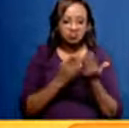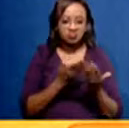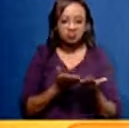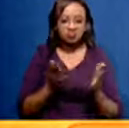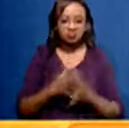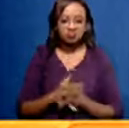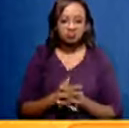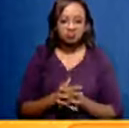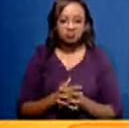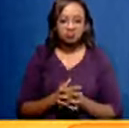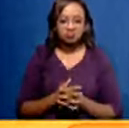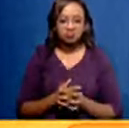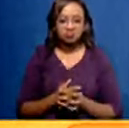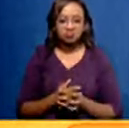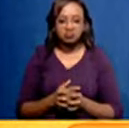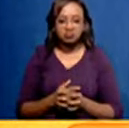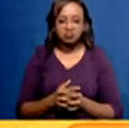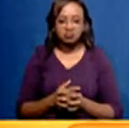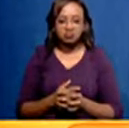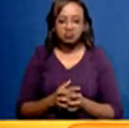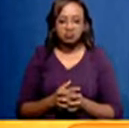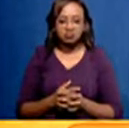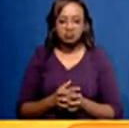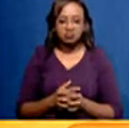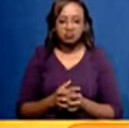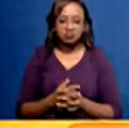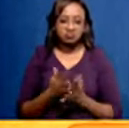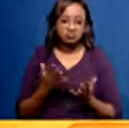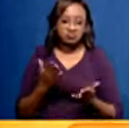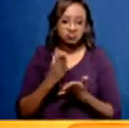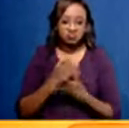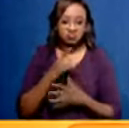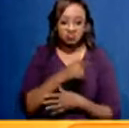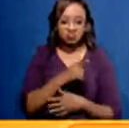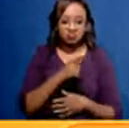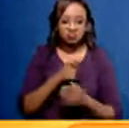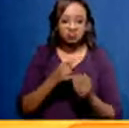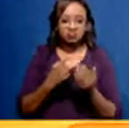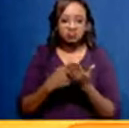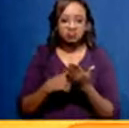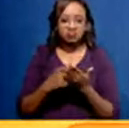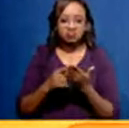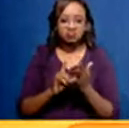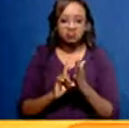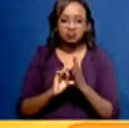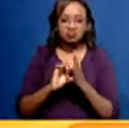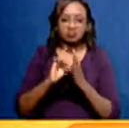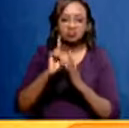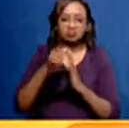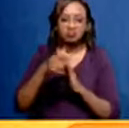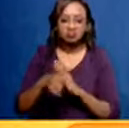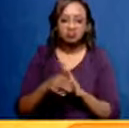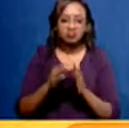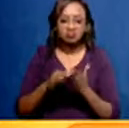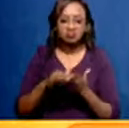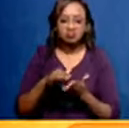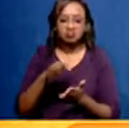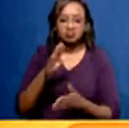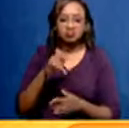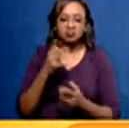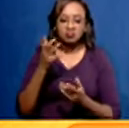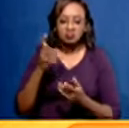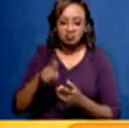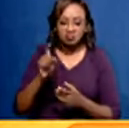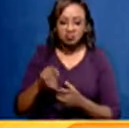goes way beyond, let's say, within the realm of action of the university alone. That requires deep investment in the